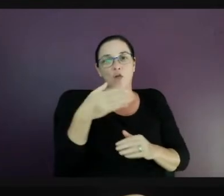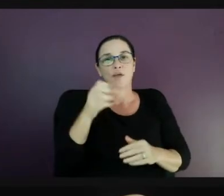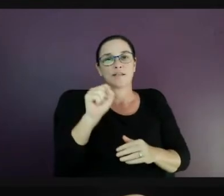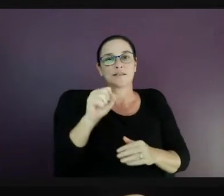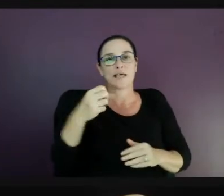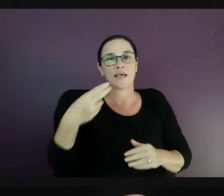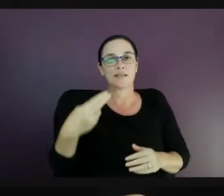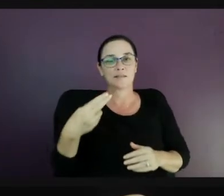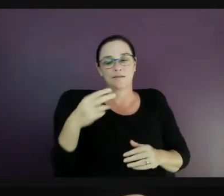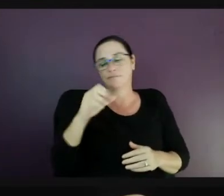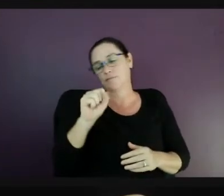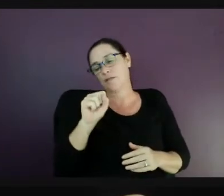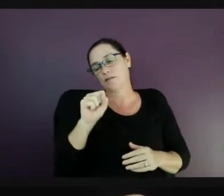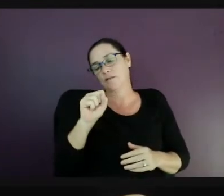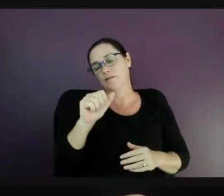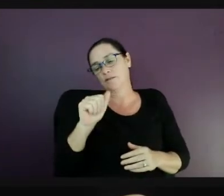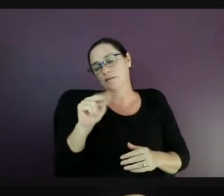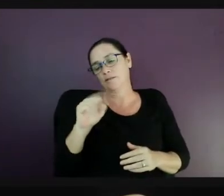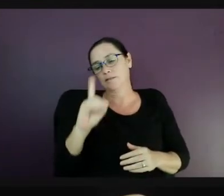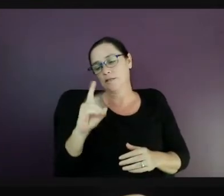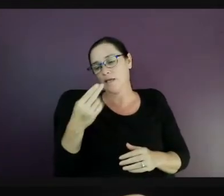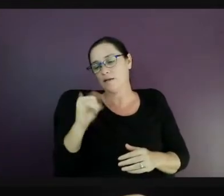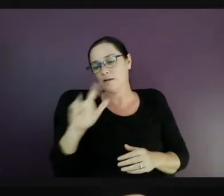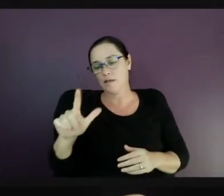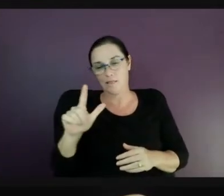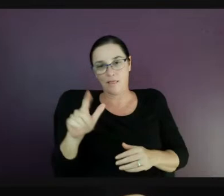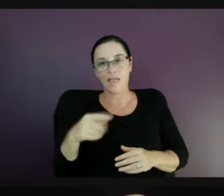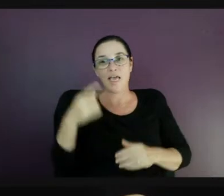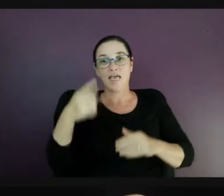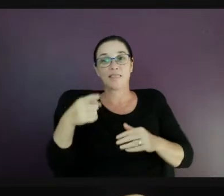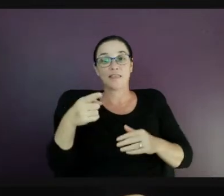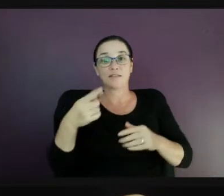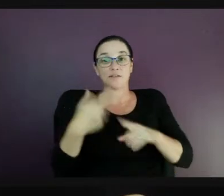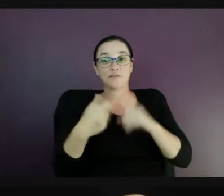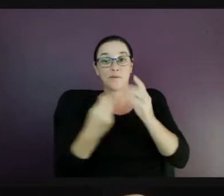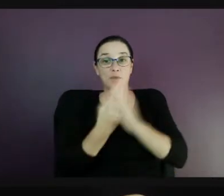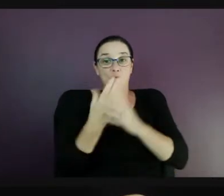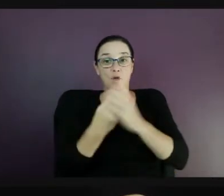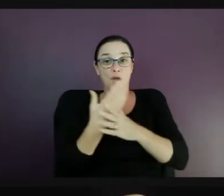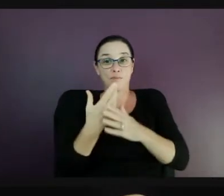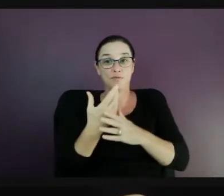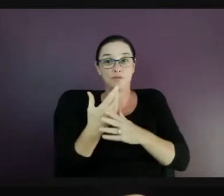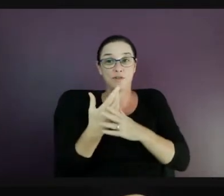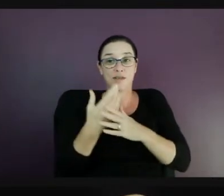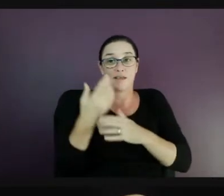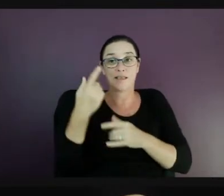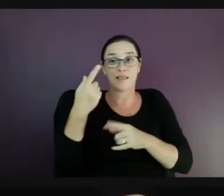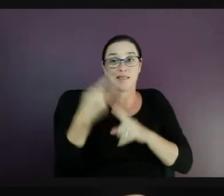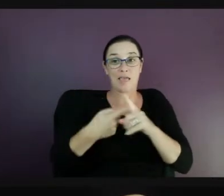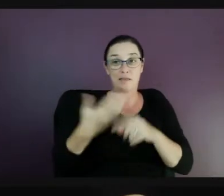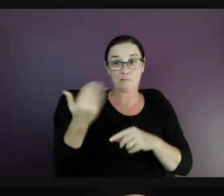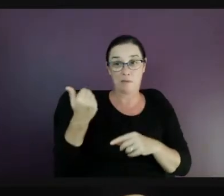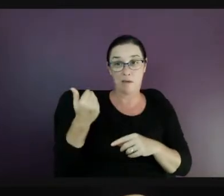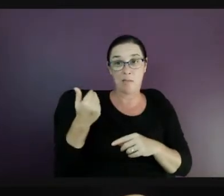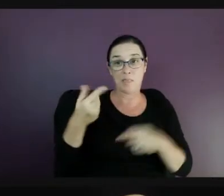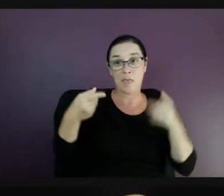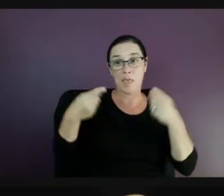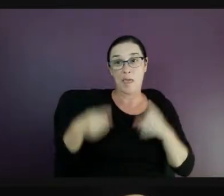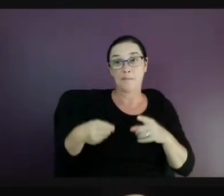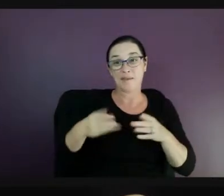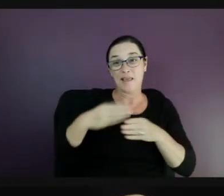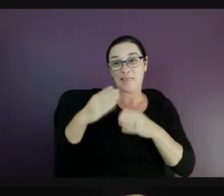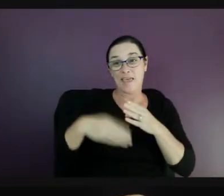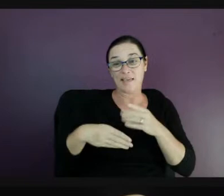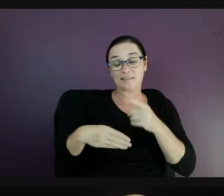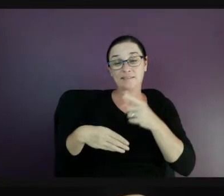This plot is of the eruption that just occurred last month. That occurs at the very right end of the graph here. And I wanted to point out that in that